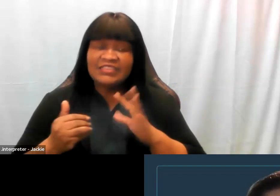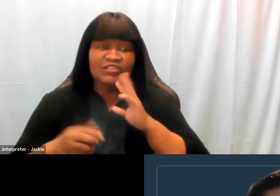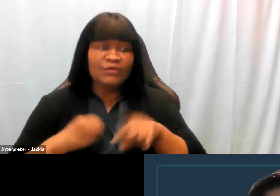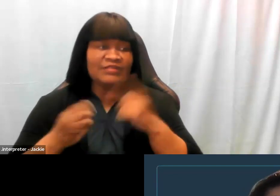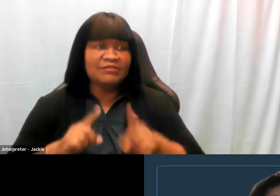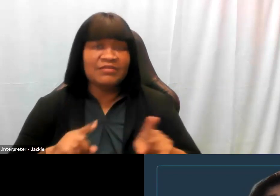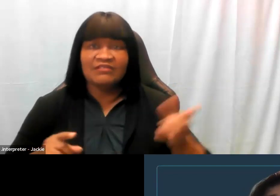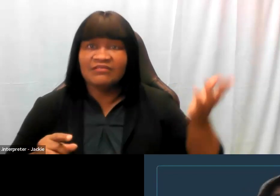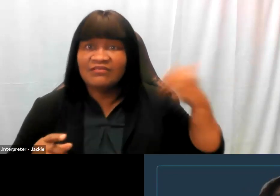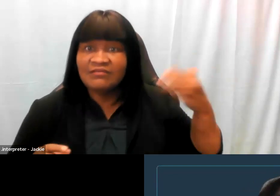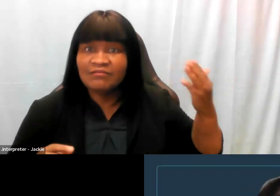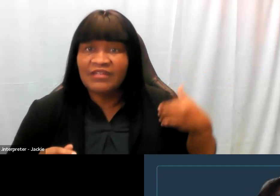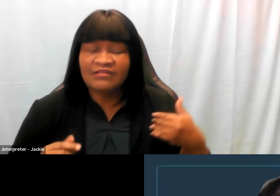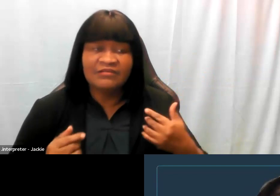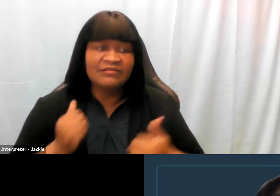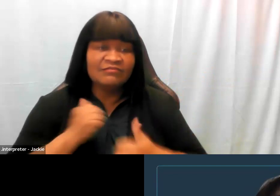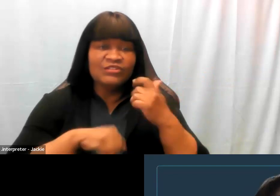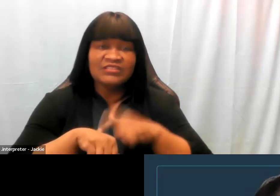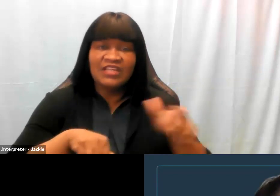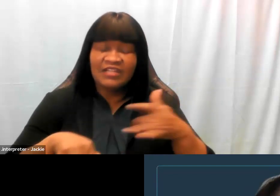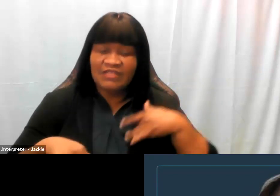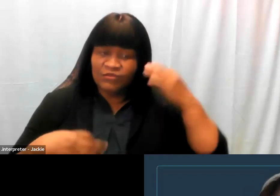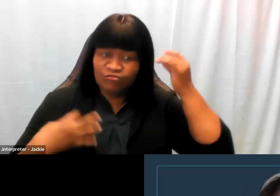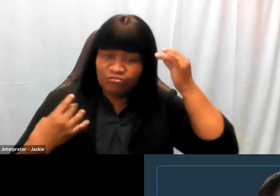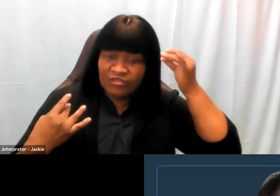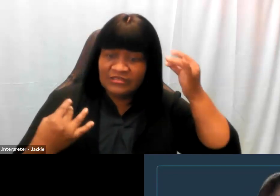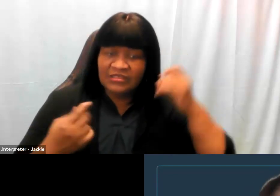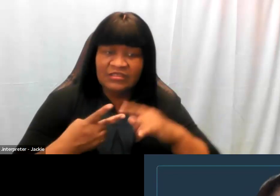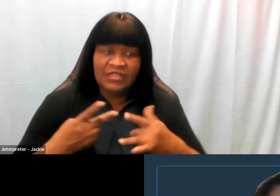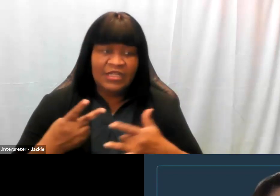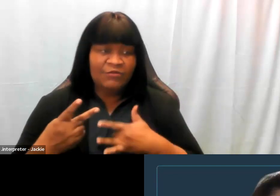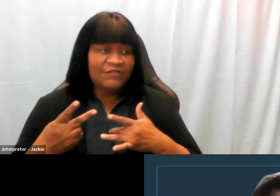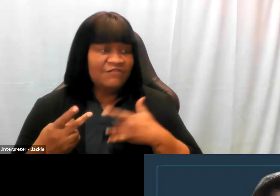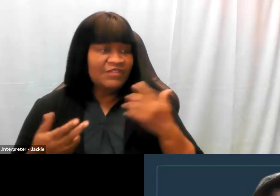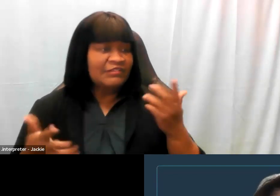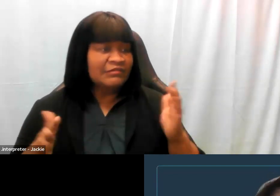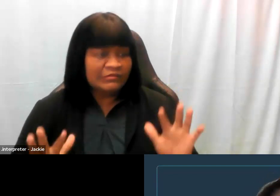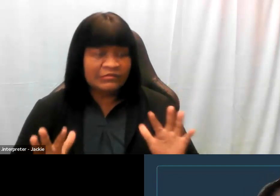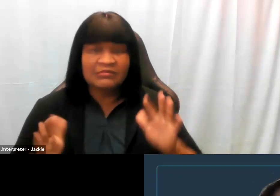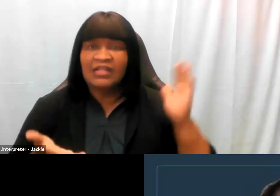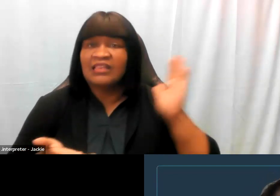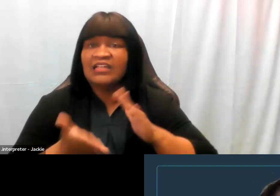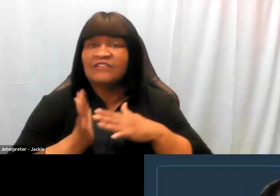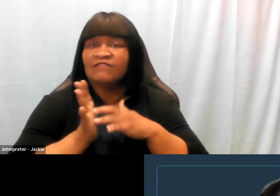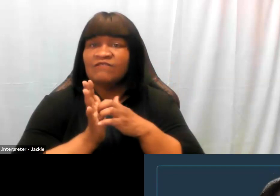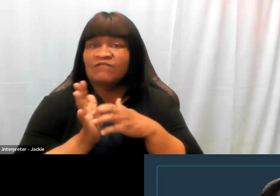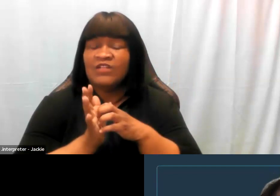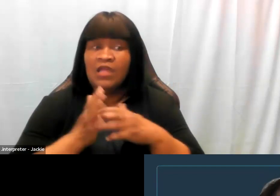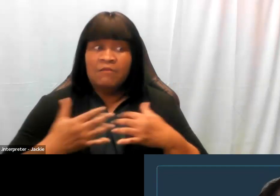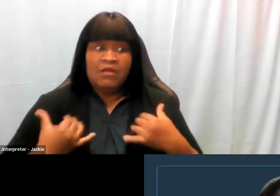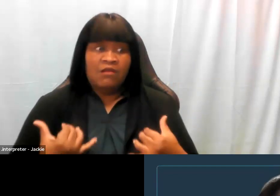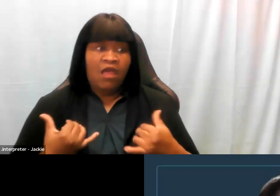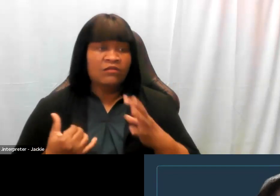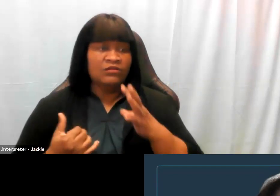in the past. Usually we've had time to process it and feel less tender and vulnerable. But to speak of what you